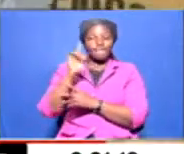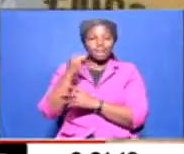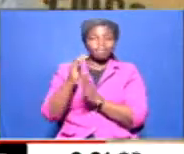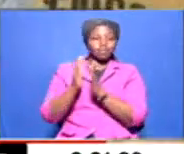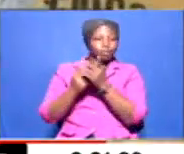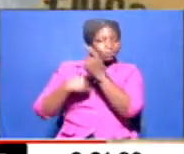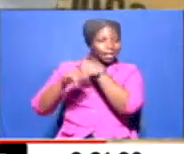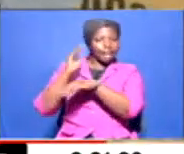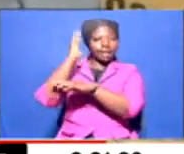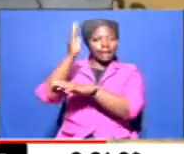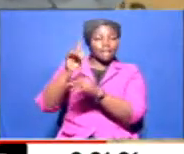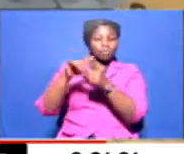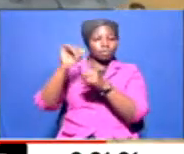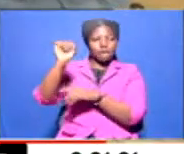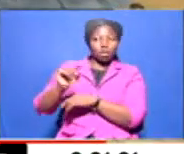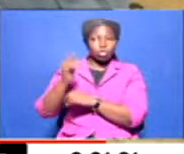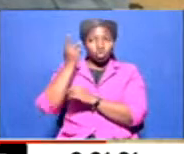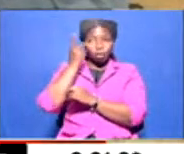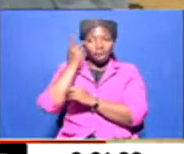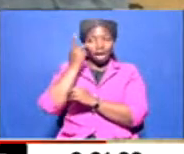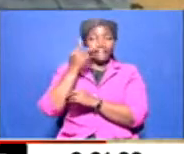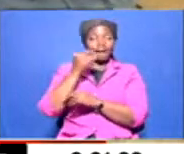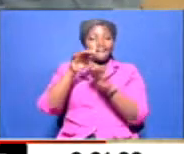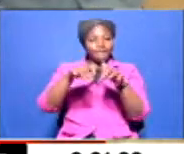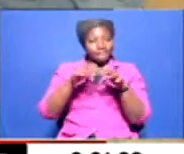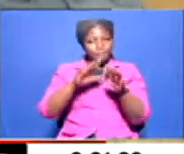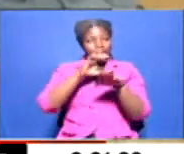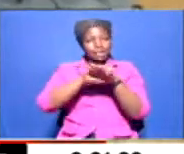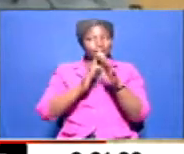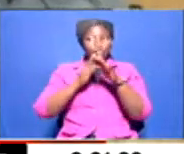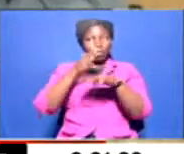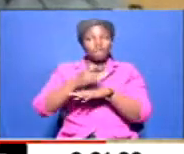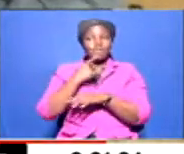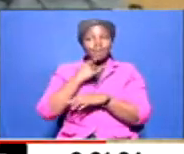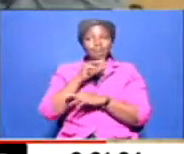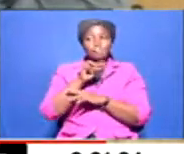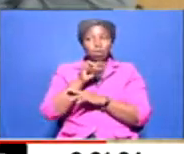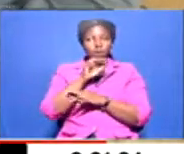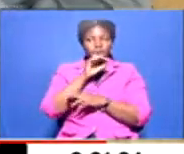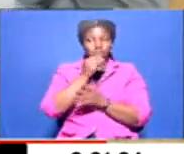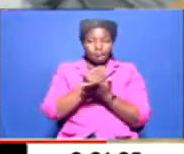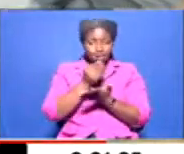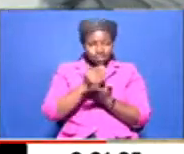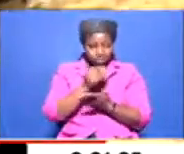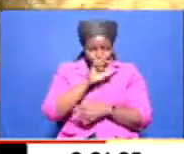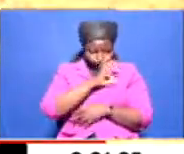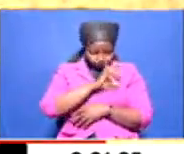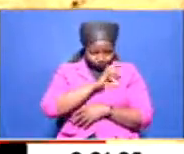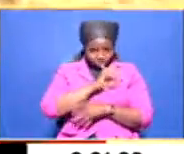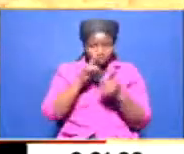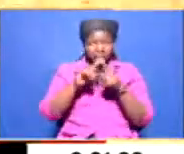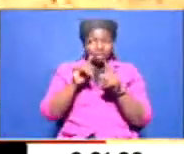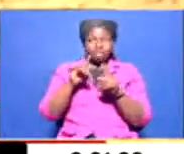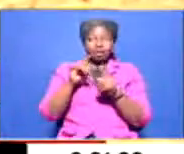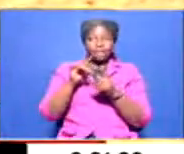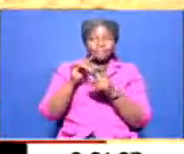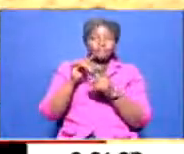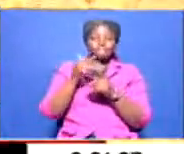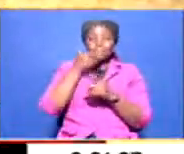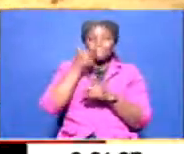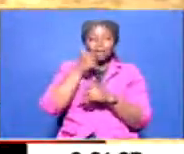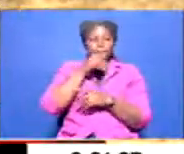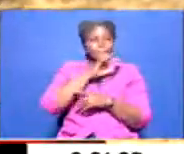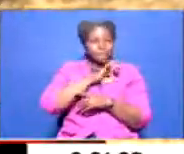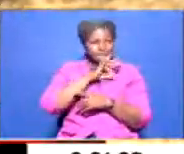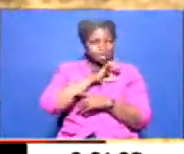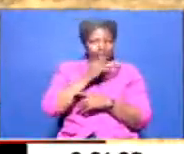earning farmers over 100 million shillings in revenue. Buoyed by better prices, women in Kipkeleon have started engaging in